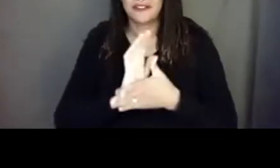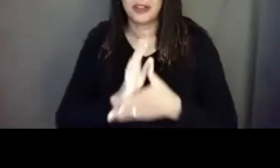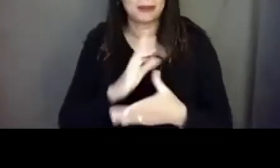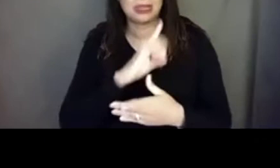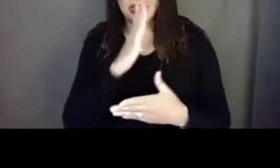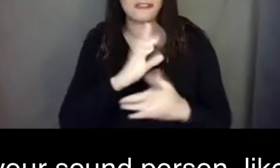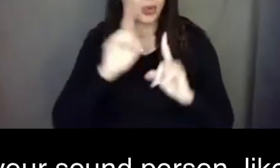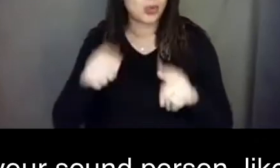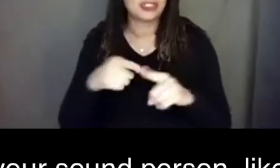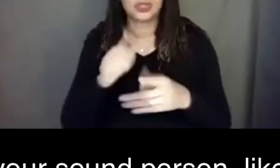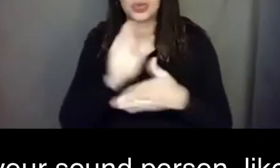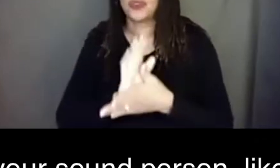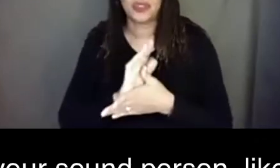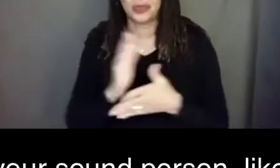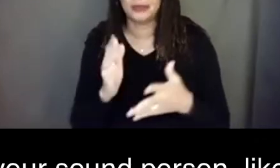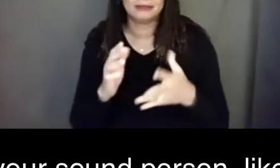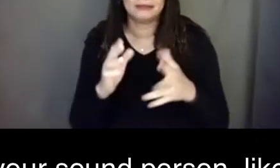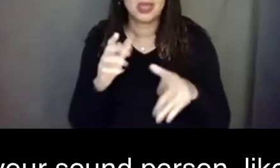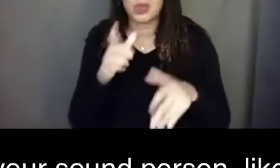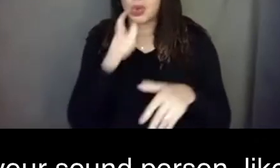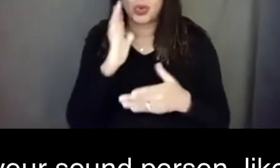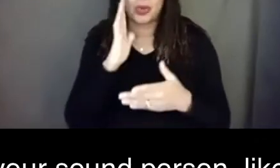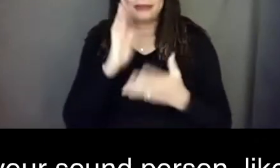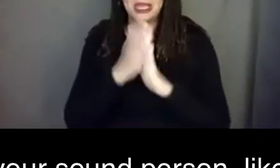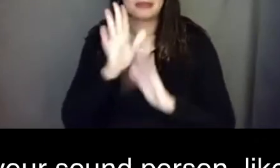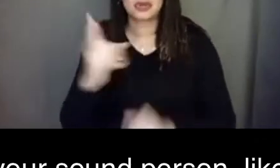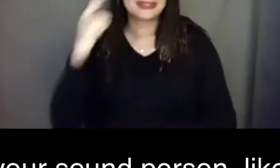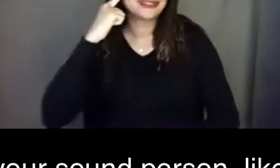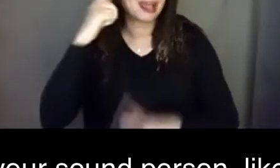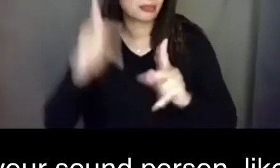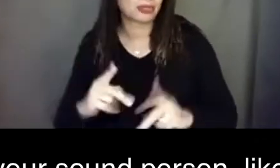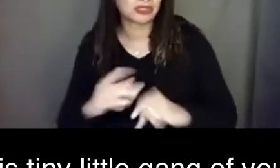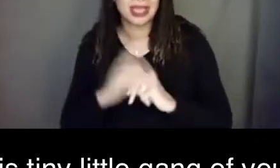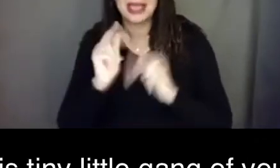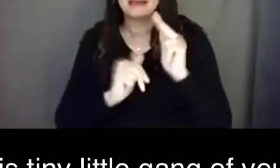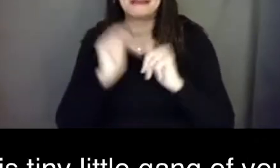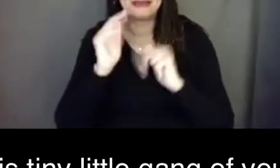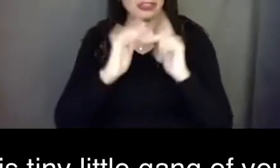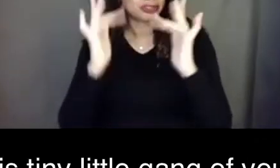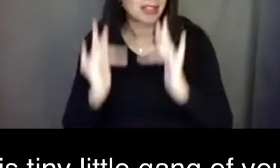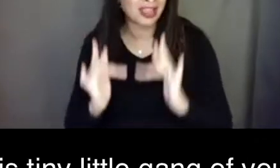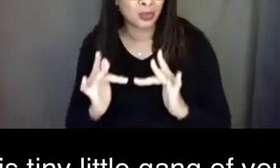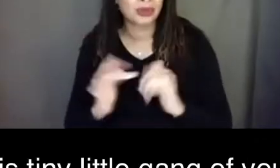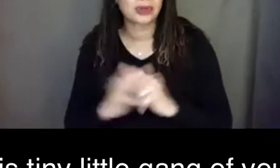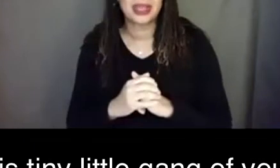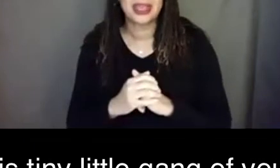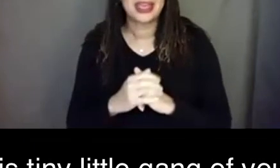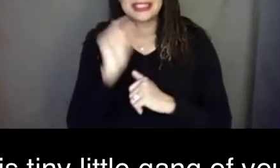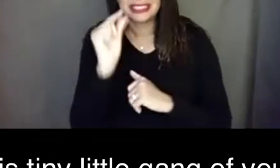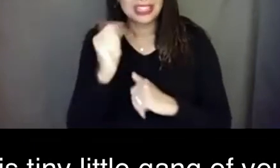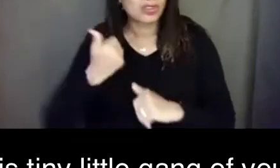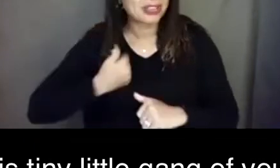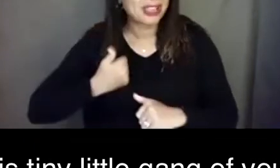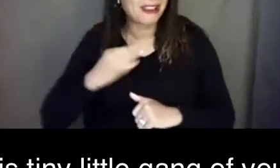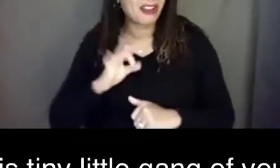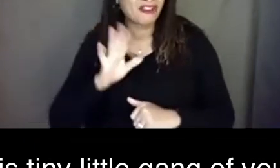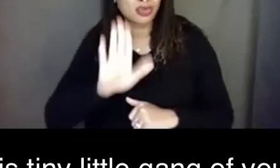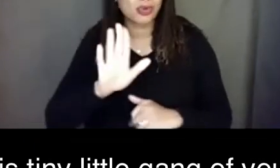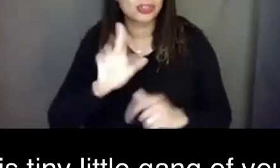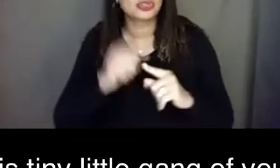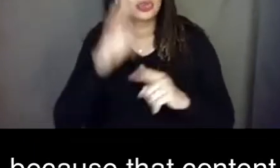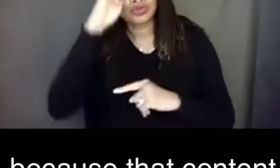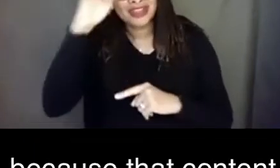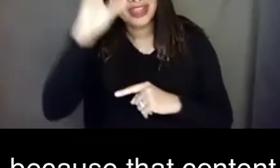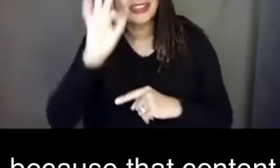school who will be your sound person, you know, like build this network, this tiny little gang of yours, to create your own